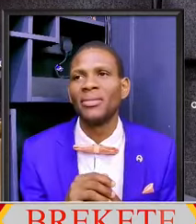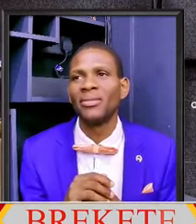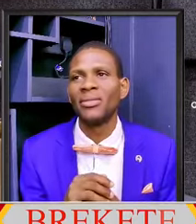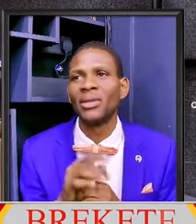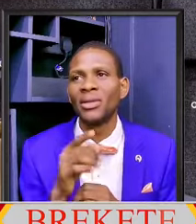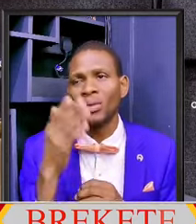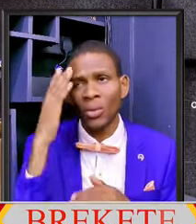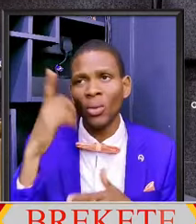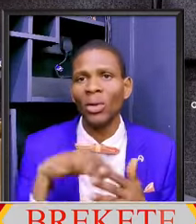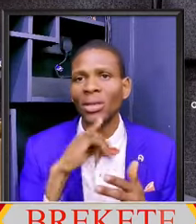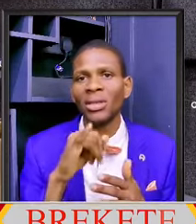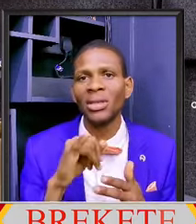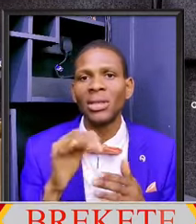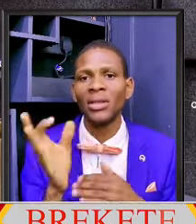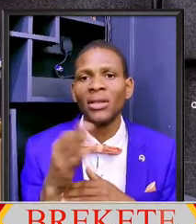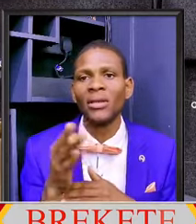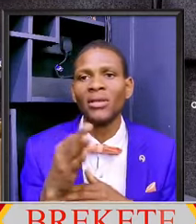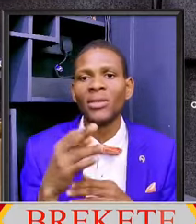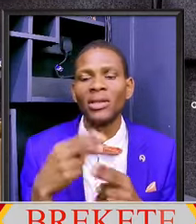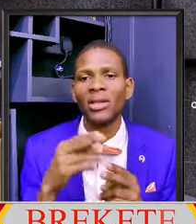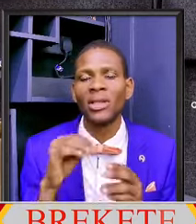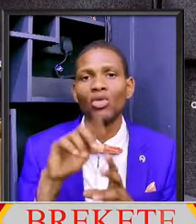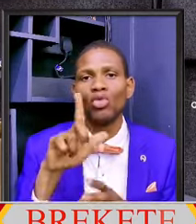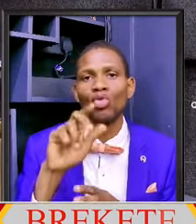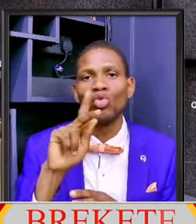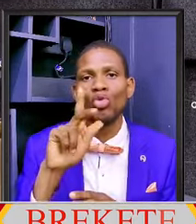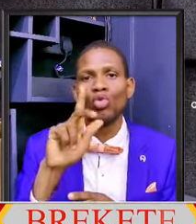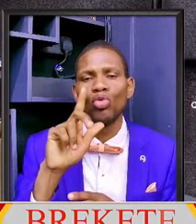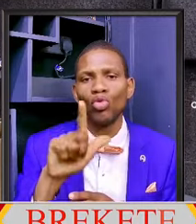When I know it be fish name for Nupe language,